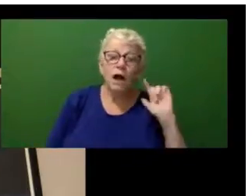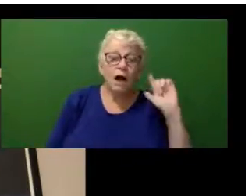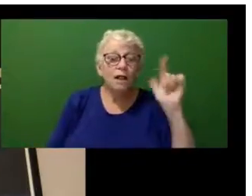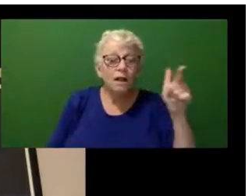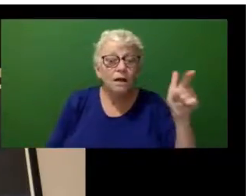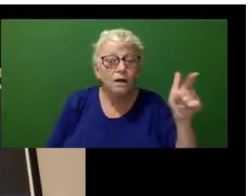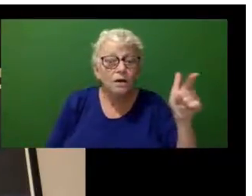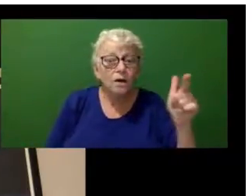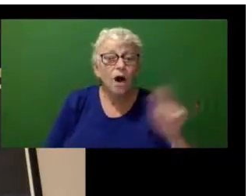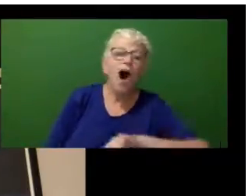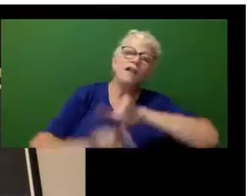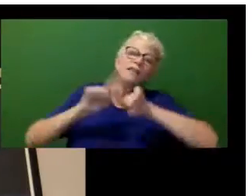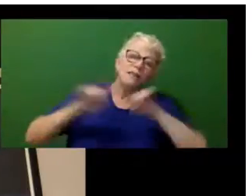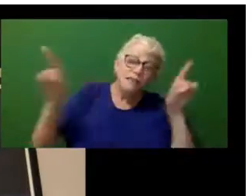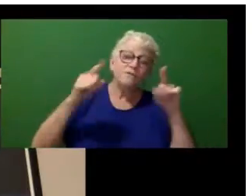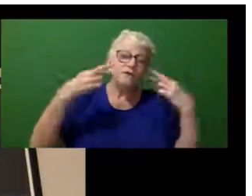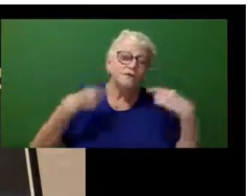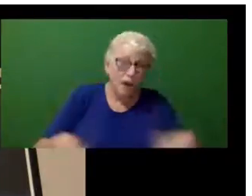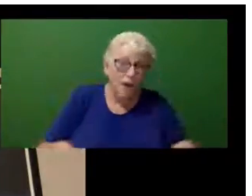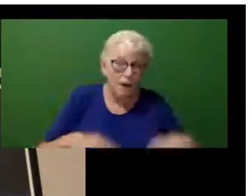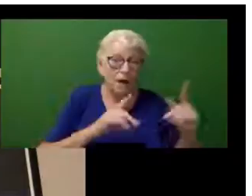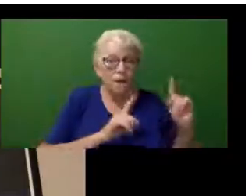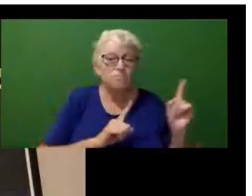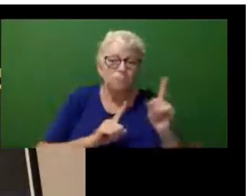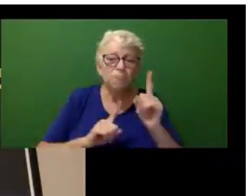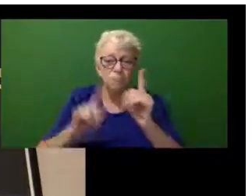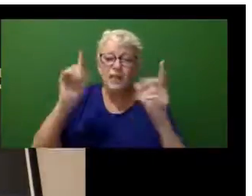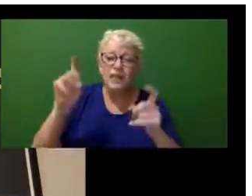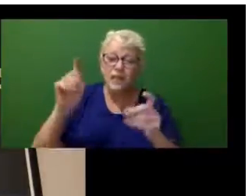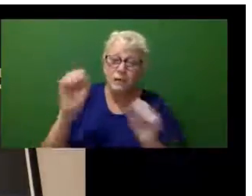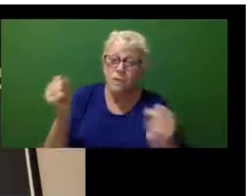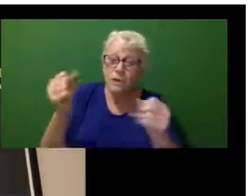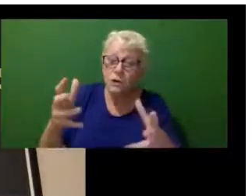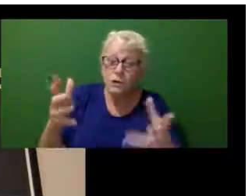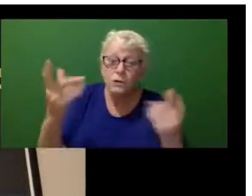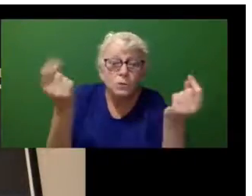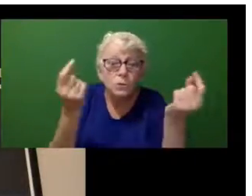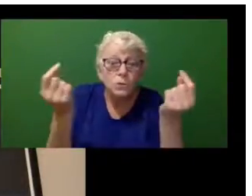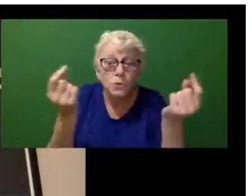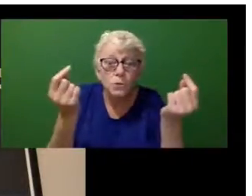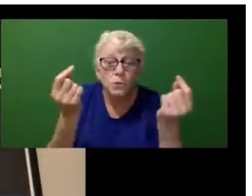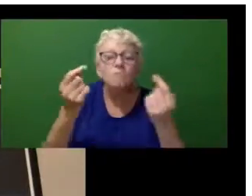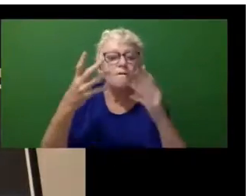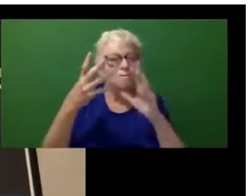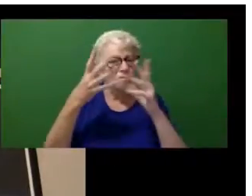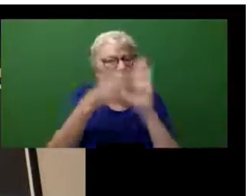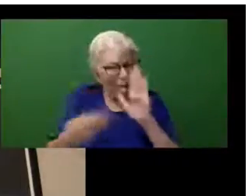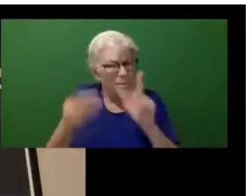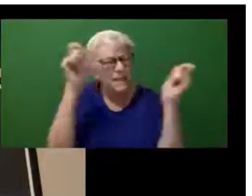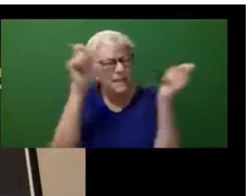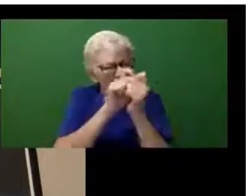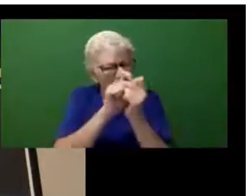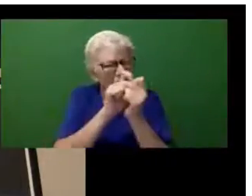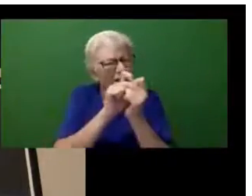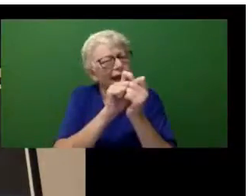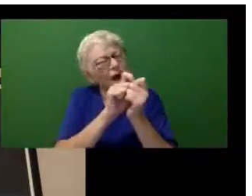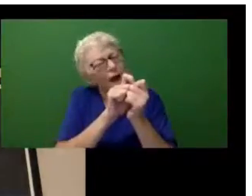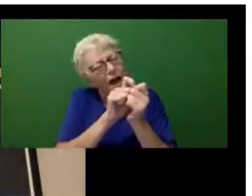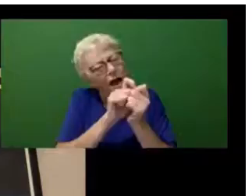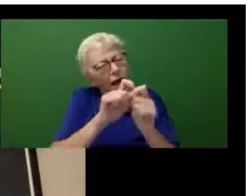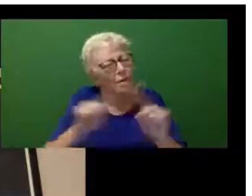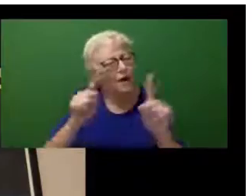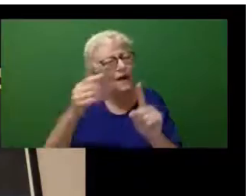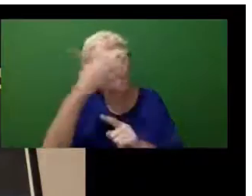fruition. Later, when Rabbi Moshe Leib of Sasov was in need of a miracle, he too followed this